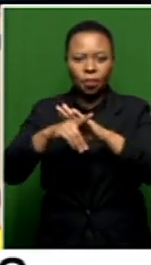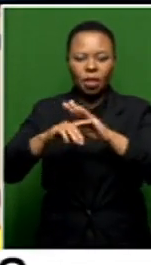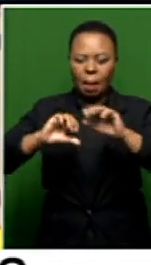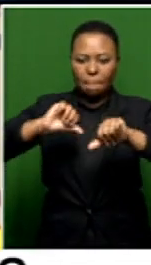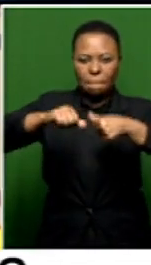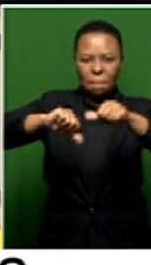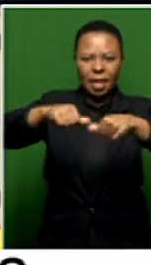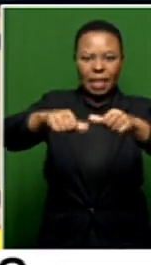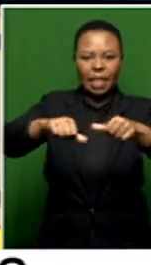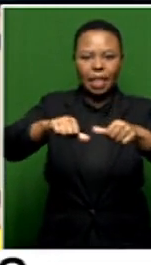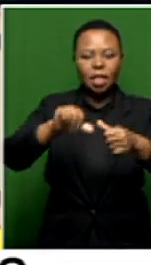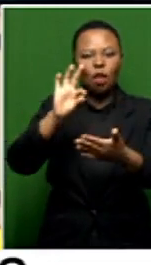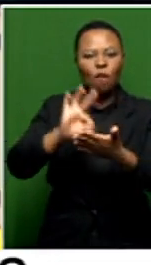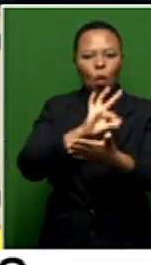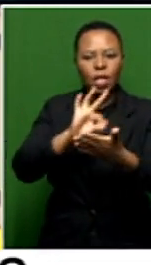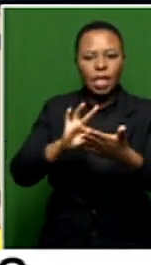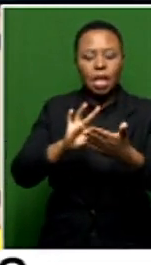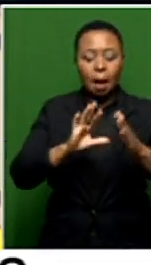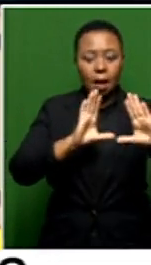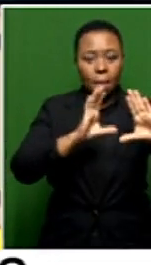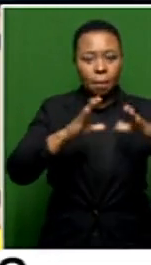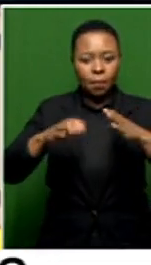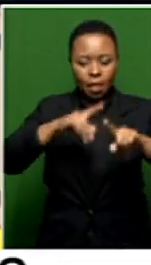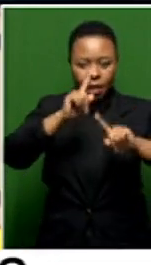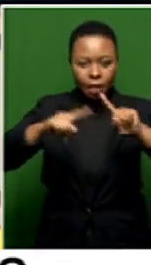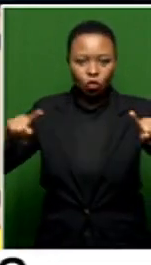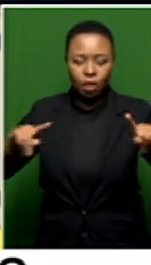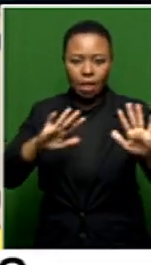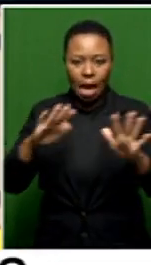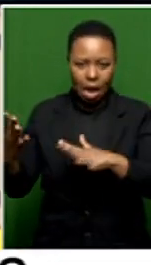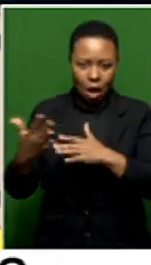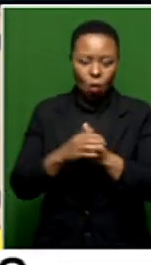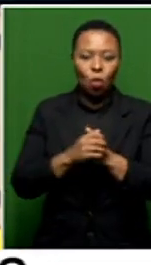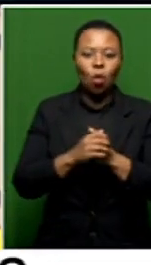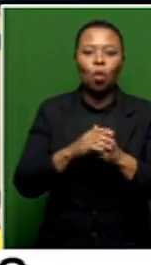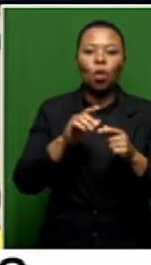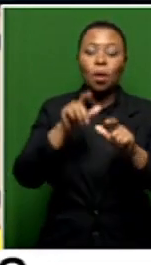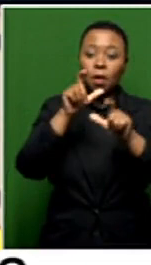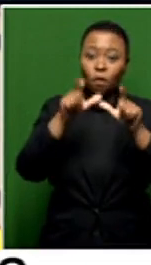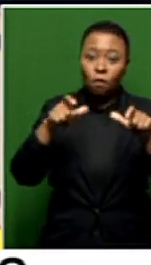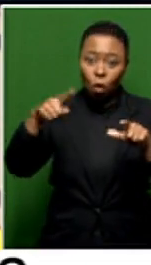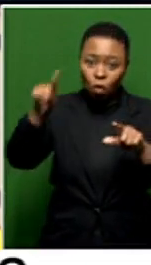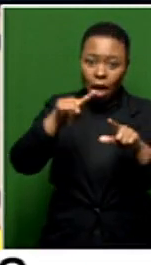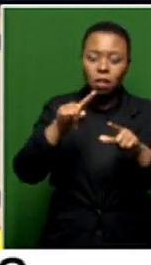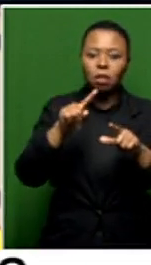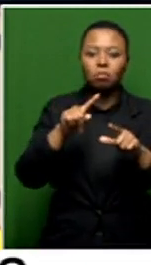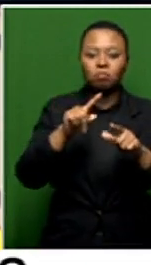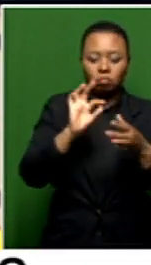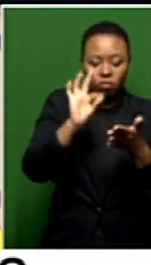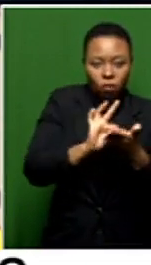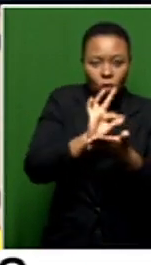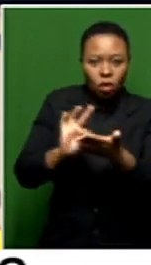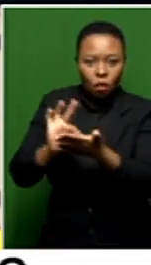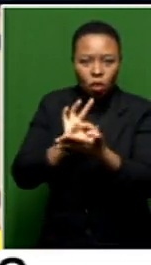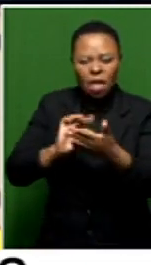of voting for various parties that the voters would have expressed in those